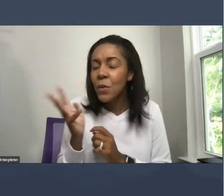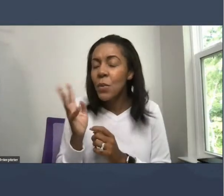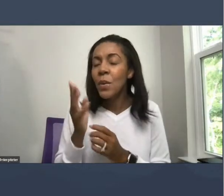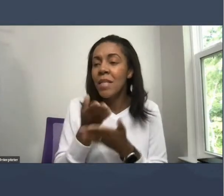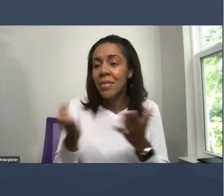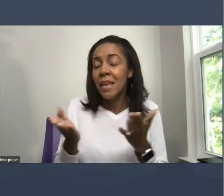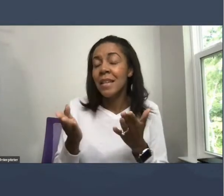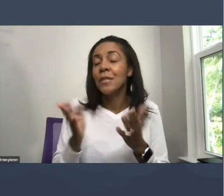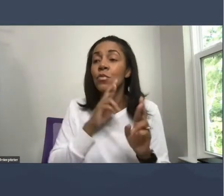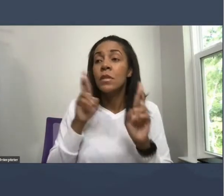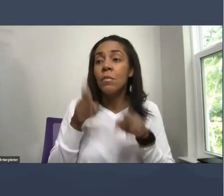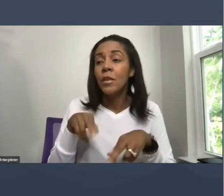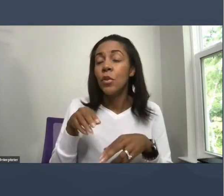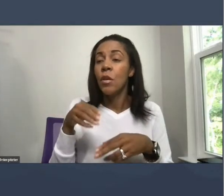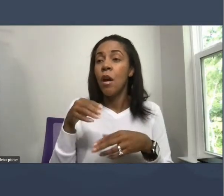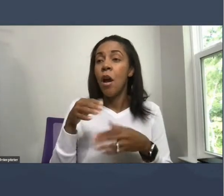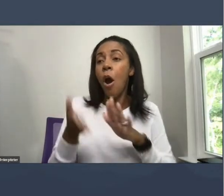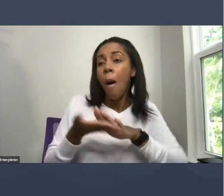operations